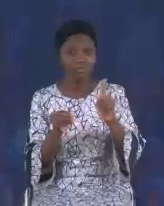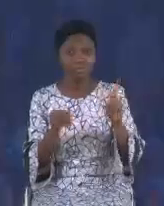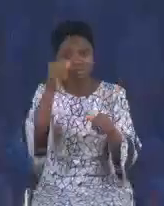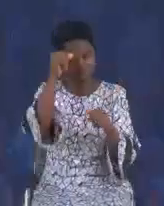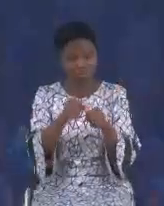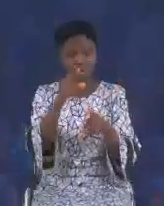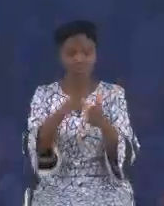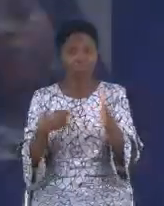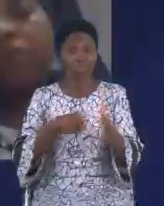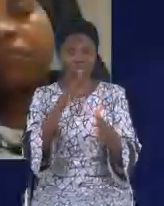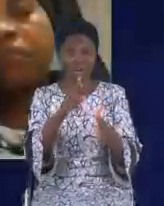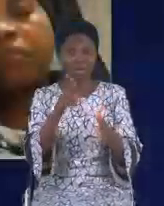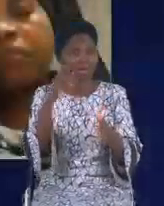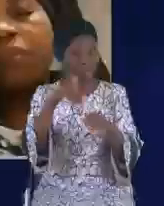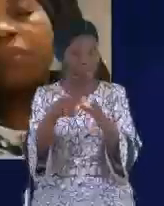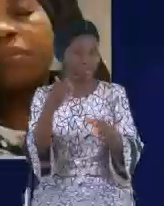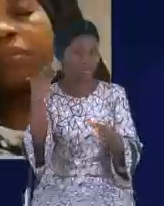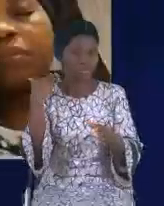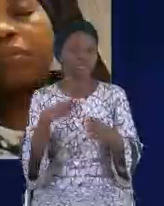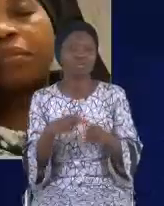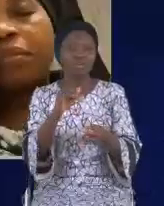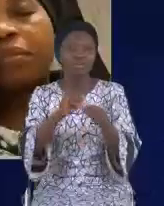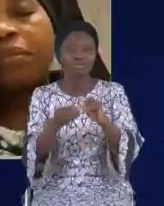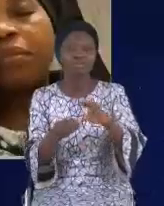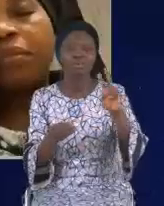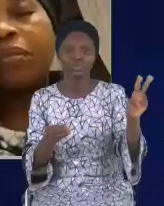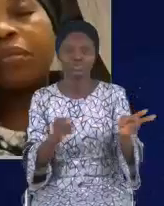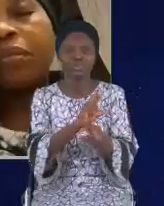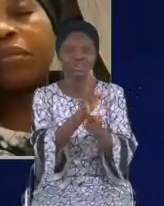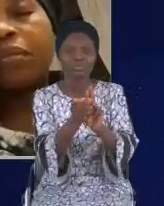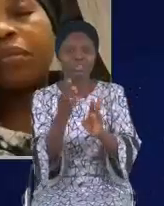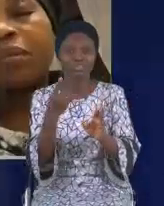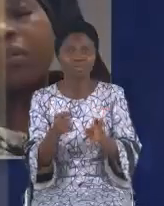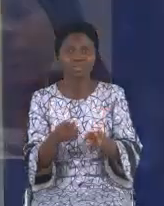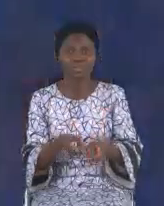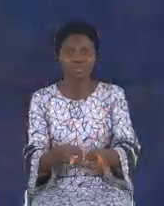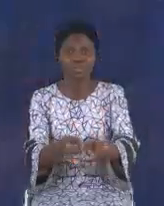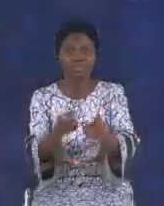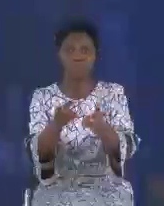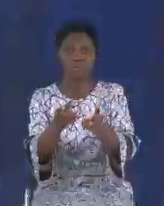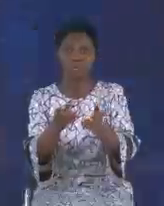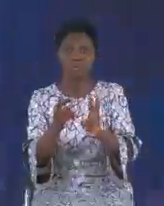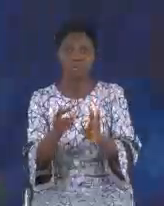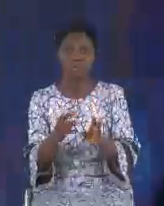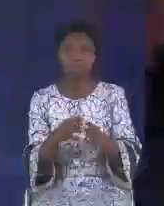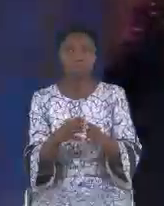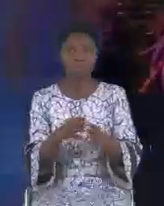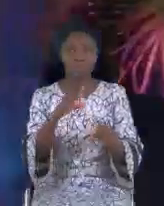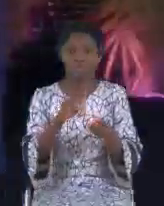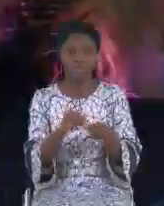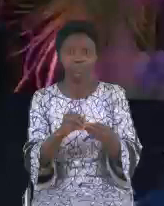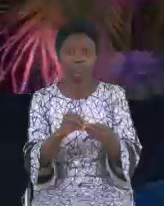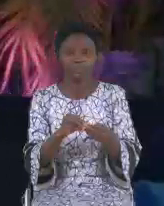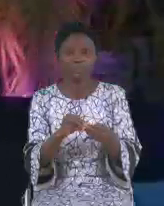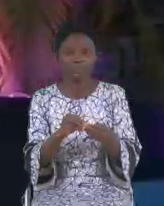two, repent of the ways and the wiles of the lost. Number three, now